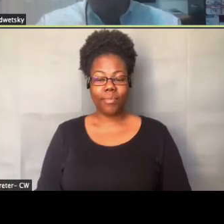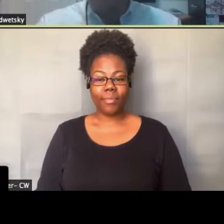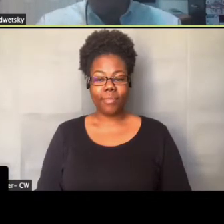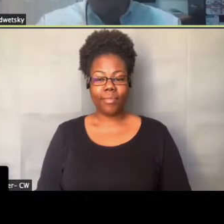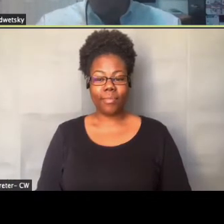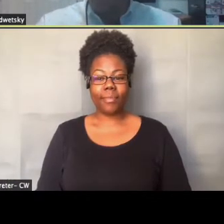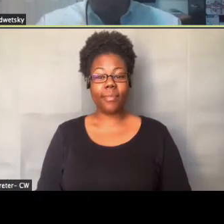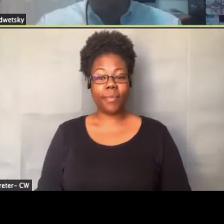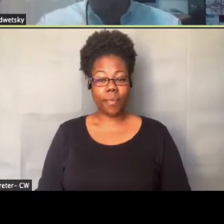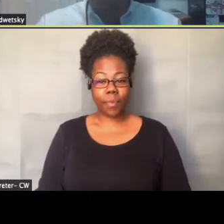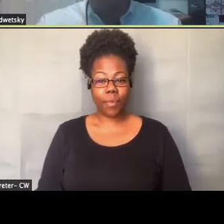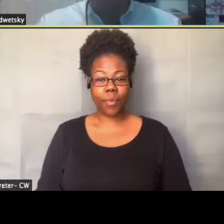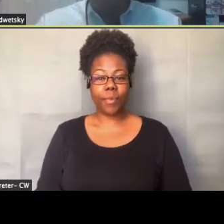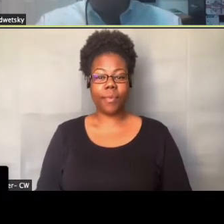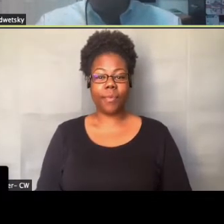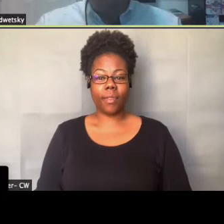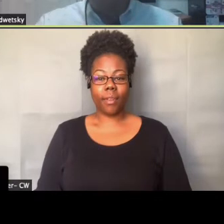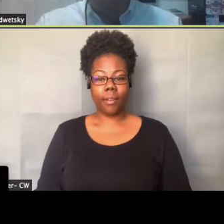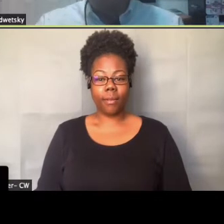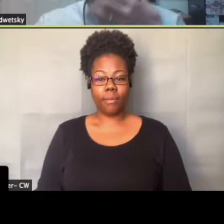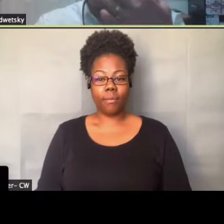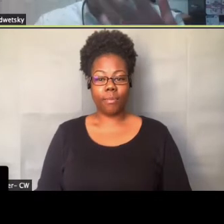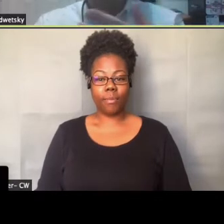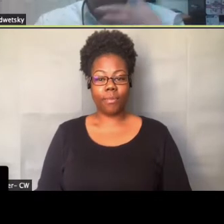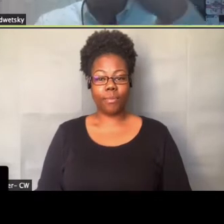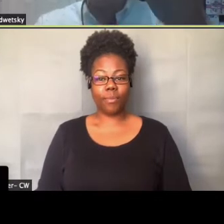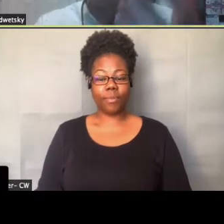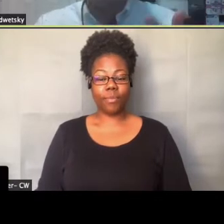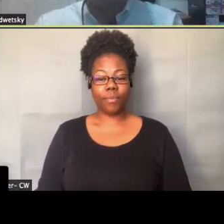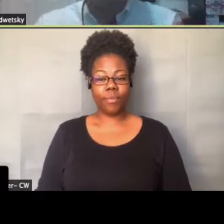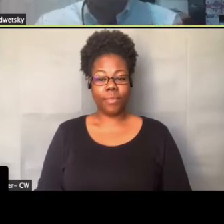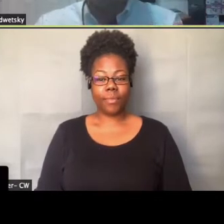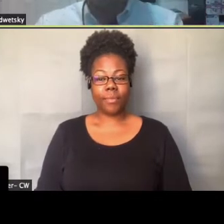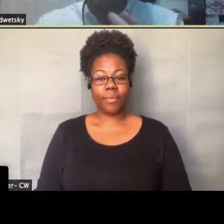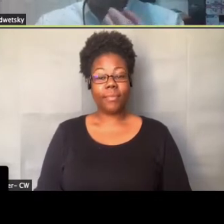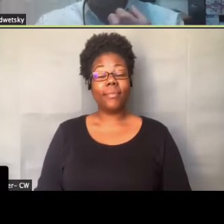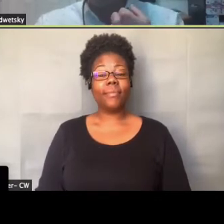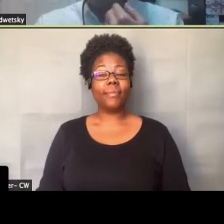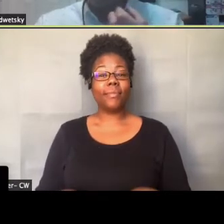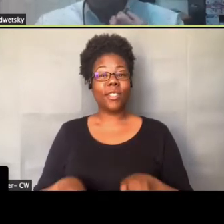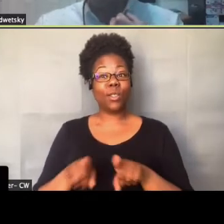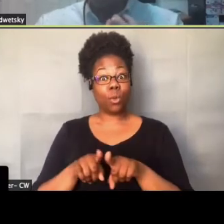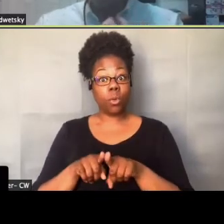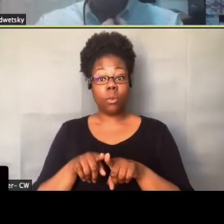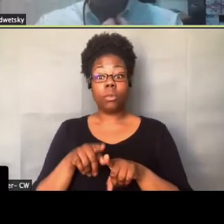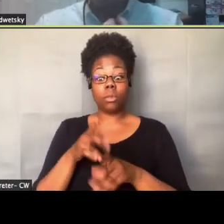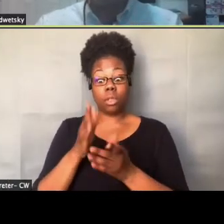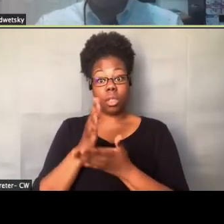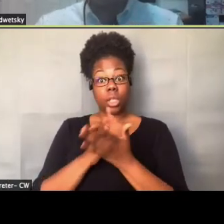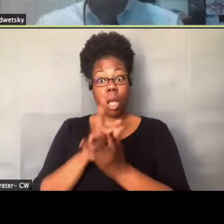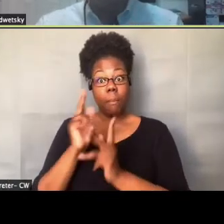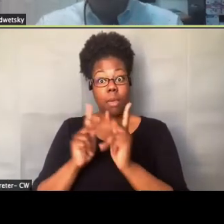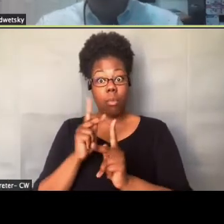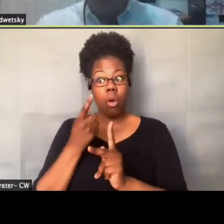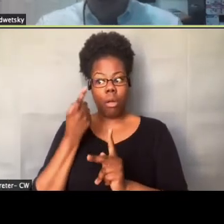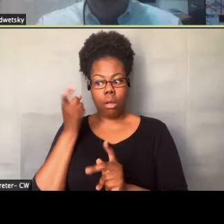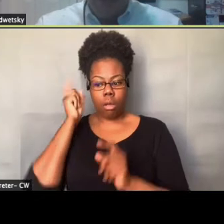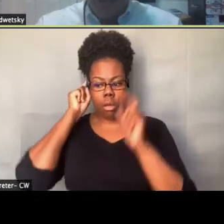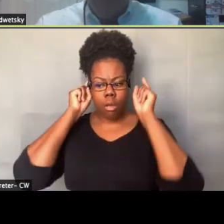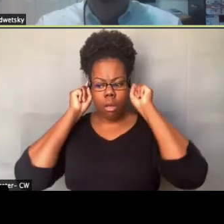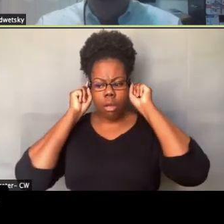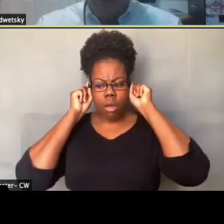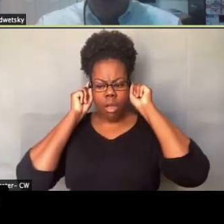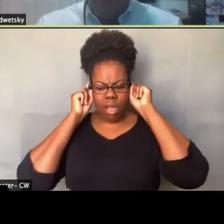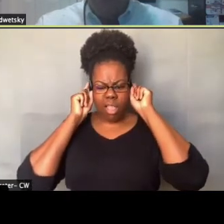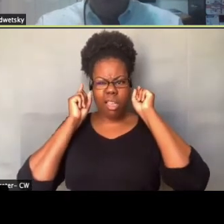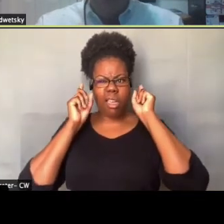ear mold, even though the hearing aid could hear others well, they found their own voices sounded like as if they were talking in